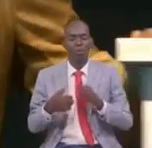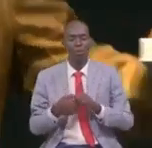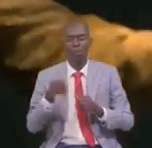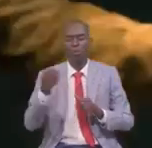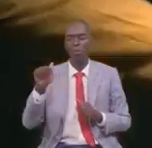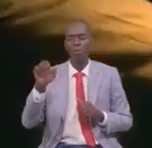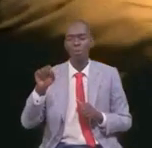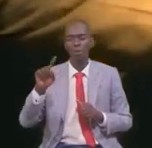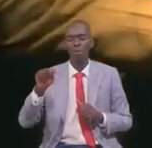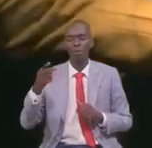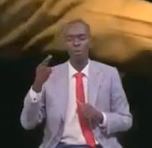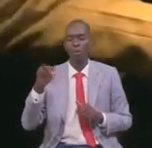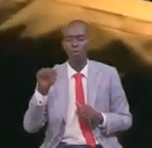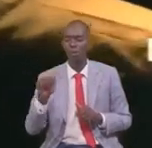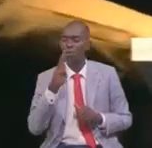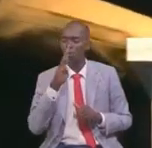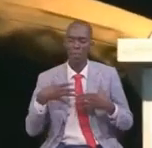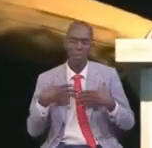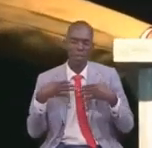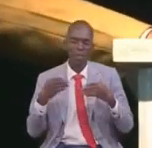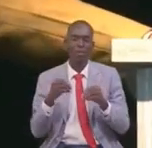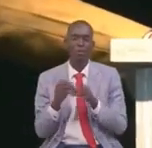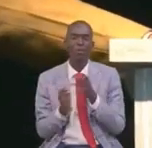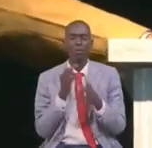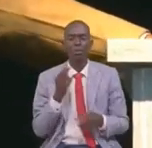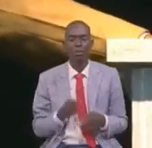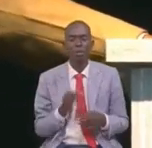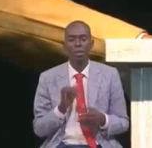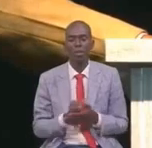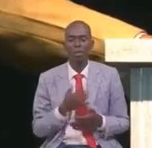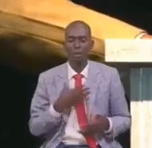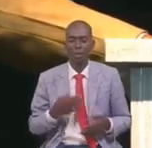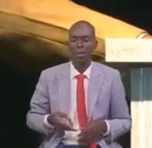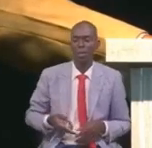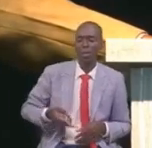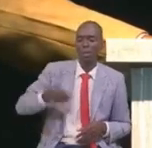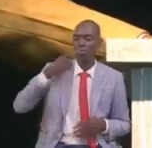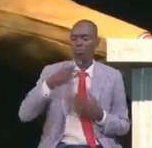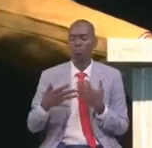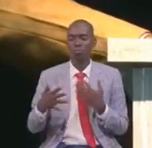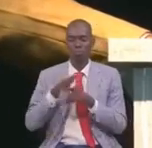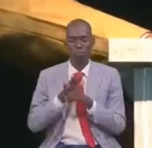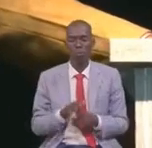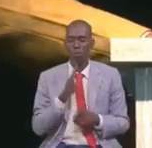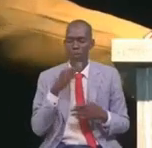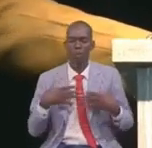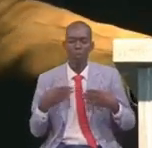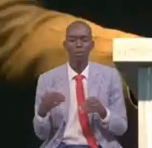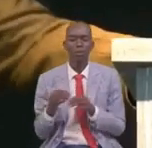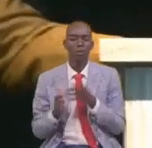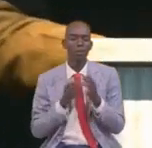be healed in Jesus' name. Hypertension, be healed in Jesus'